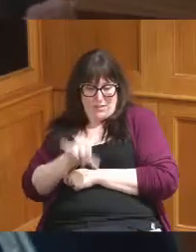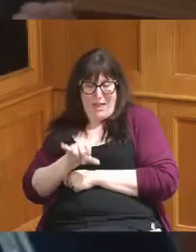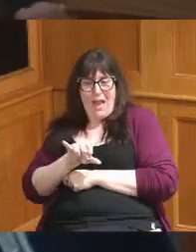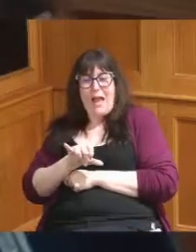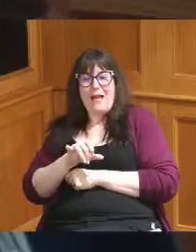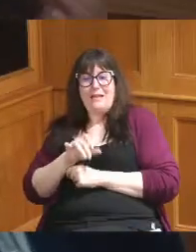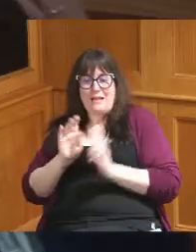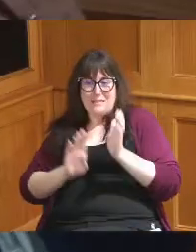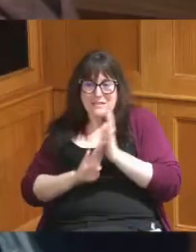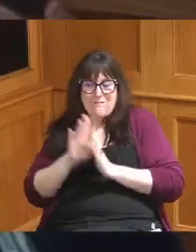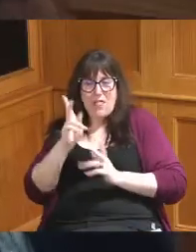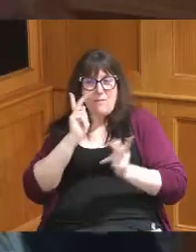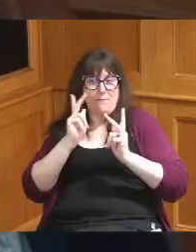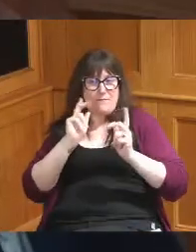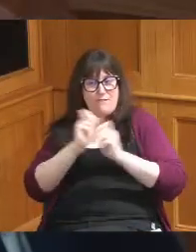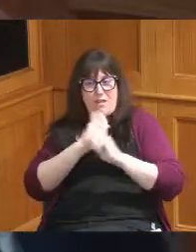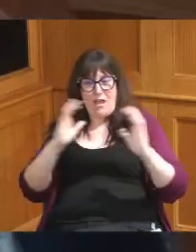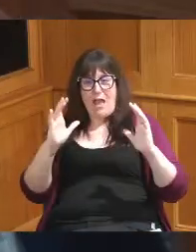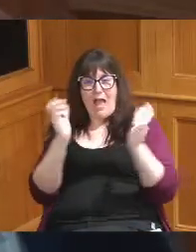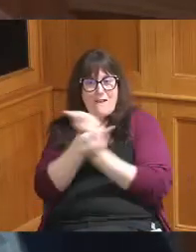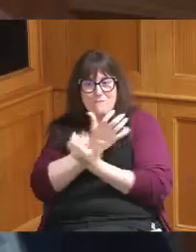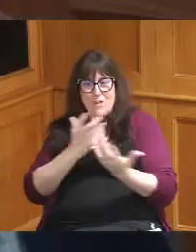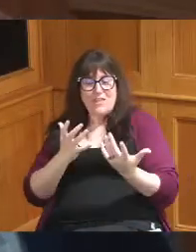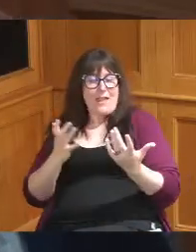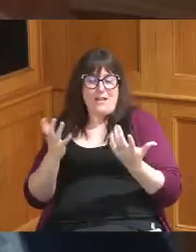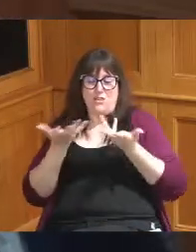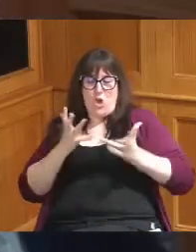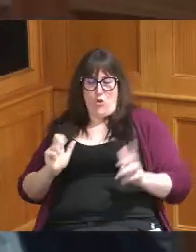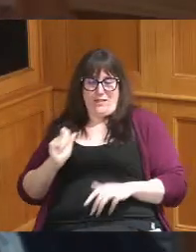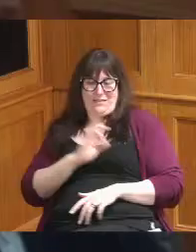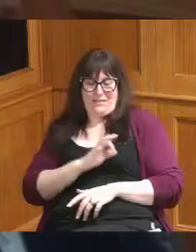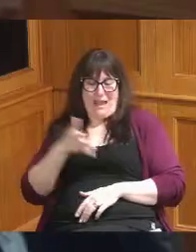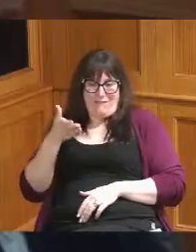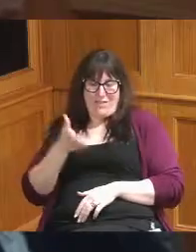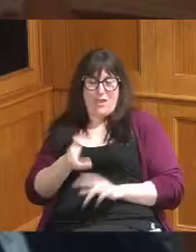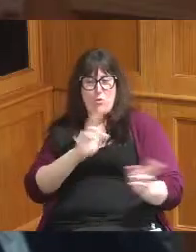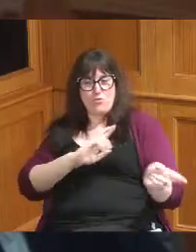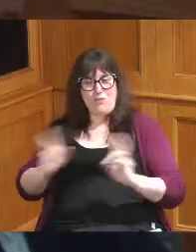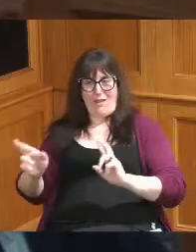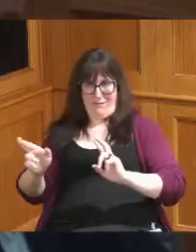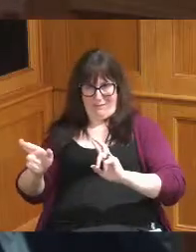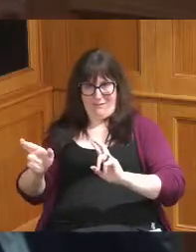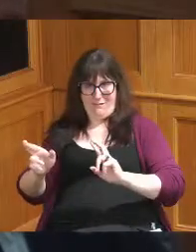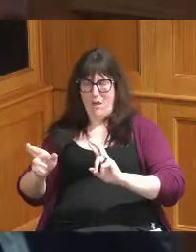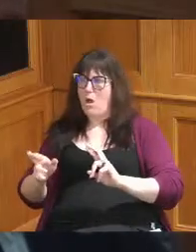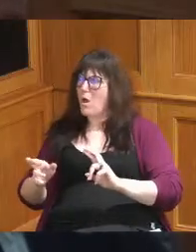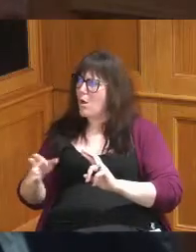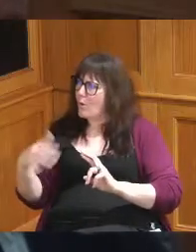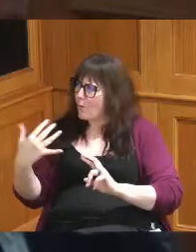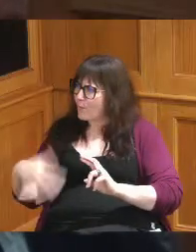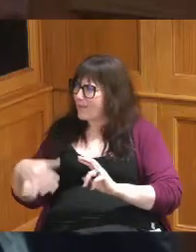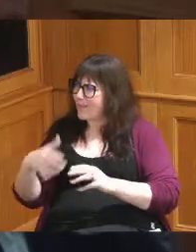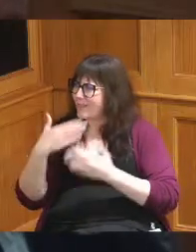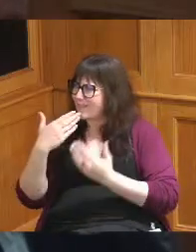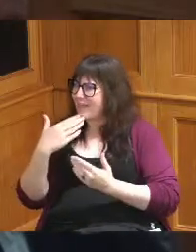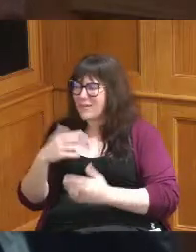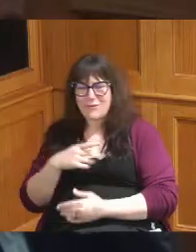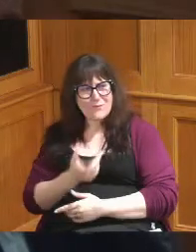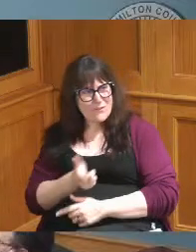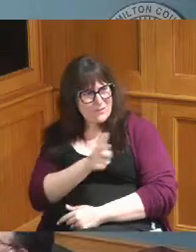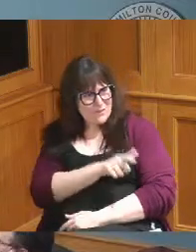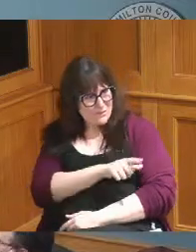and develop the visualizations are on staff and ready to serve. Okay. Great, thank you. Commissioner